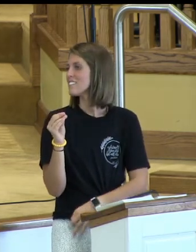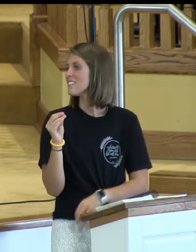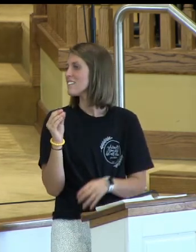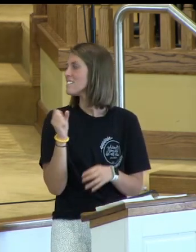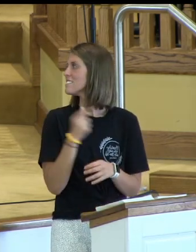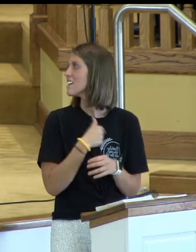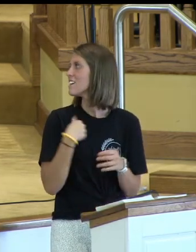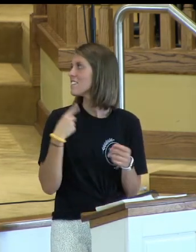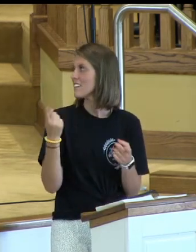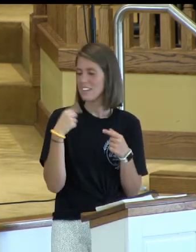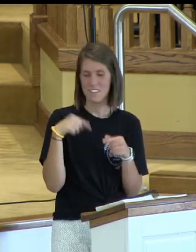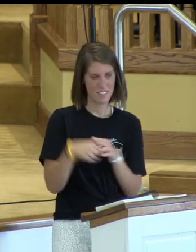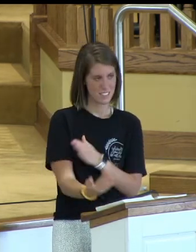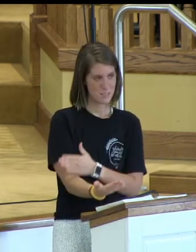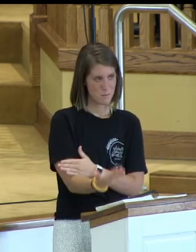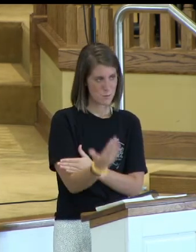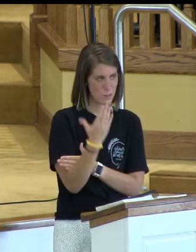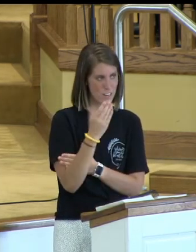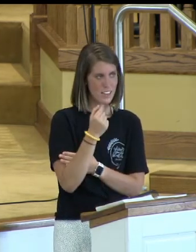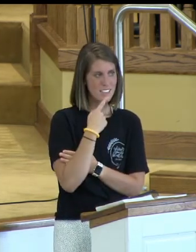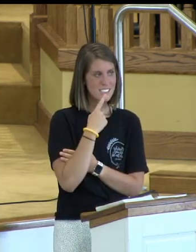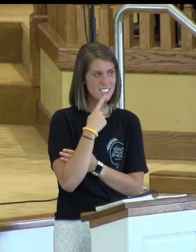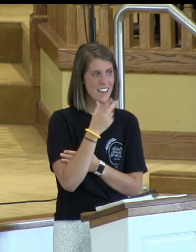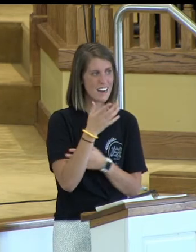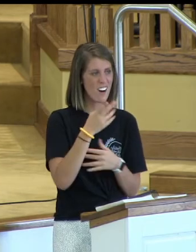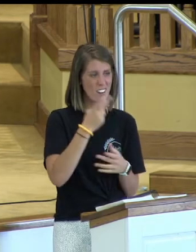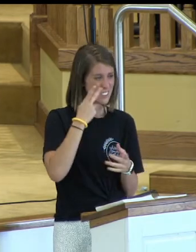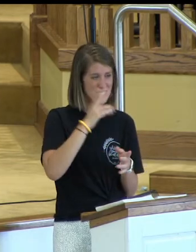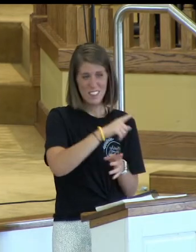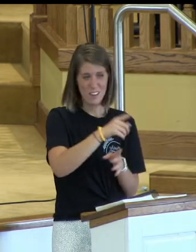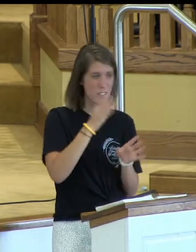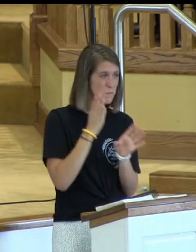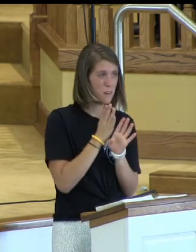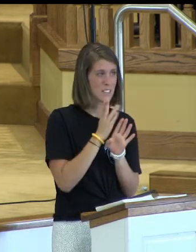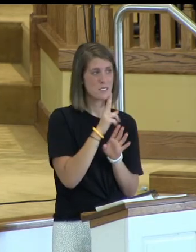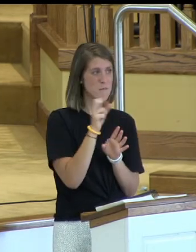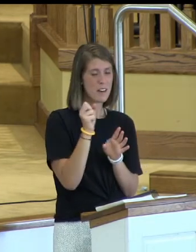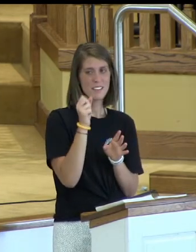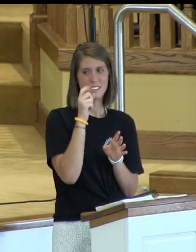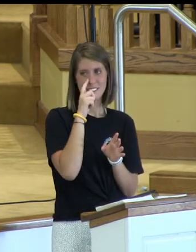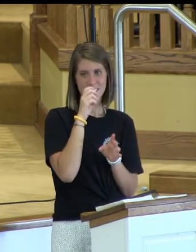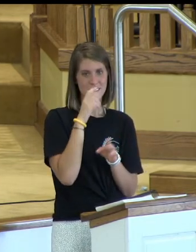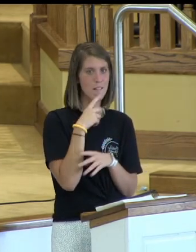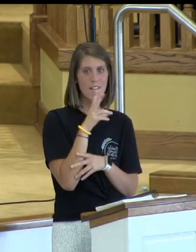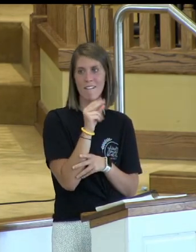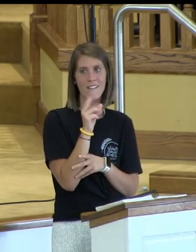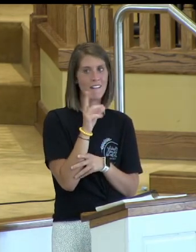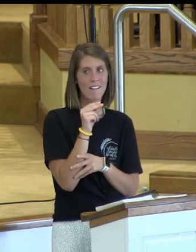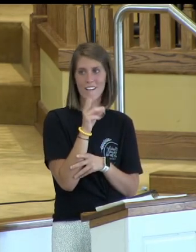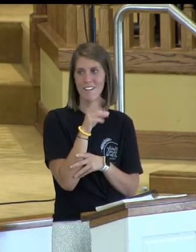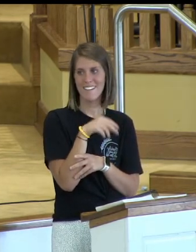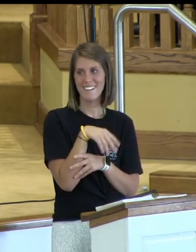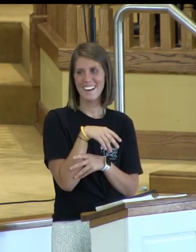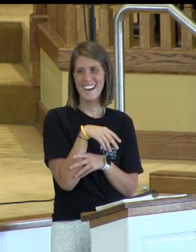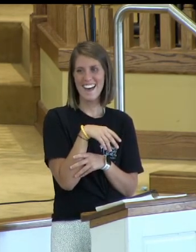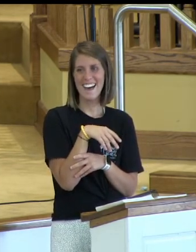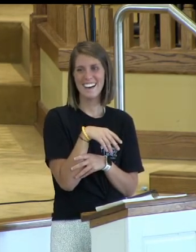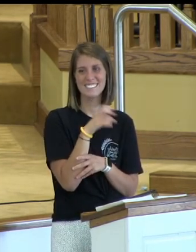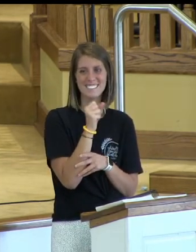so we come in this morning, and I said, "How did you see those buses?" No.